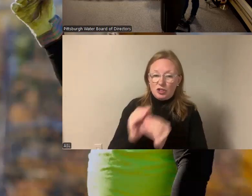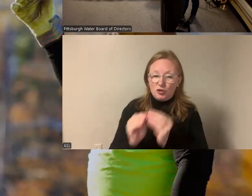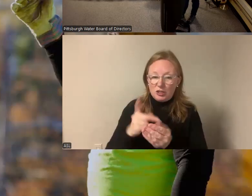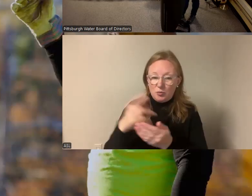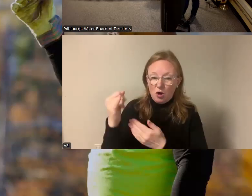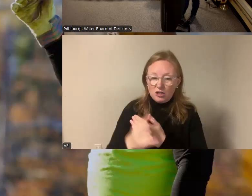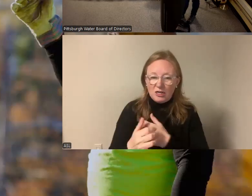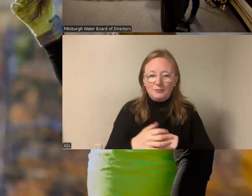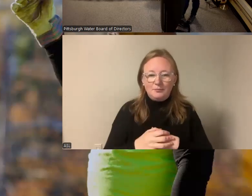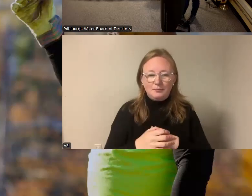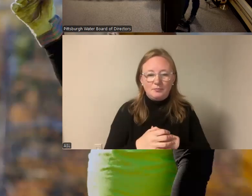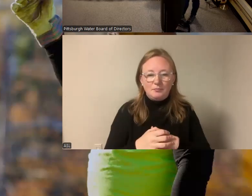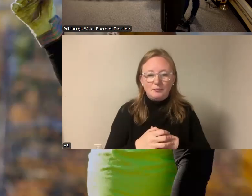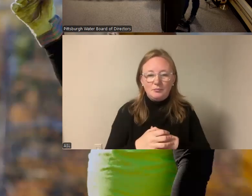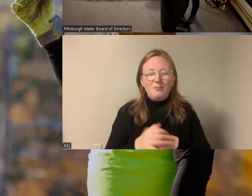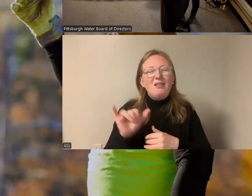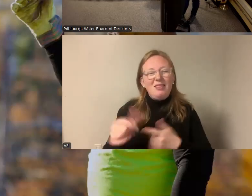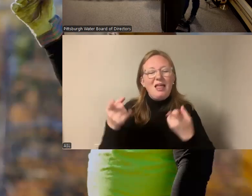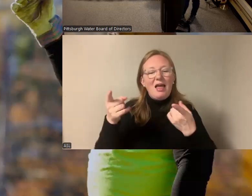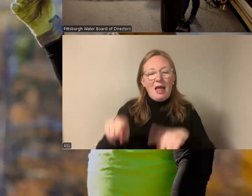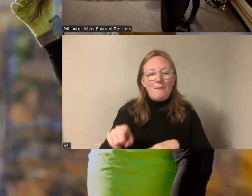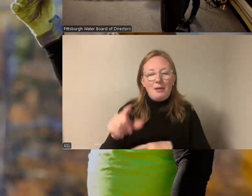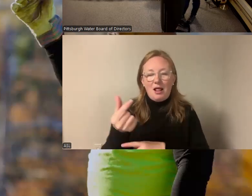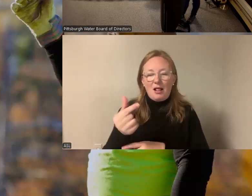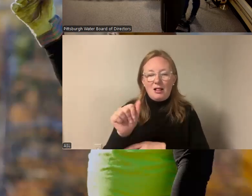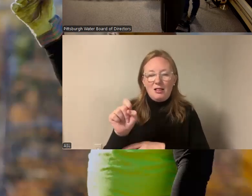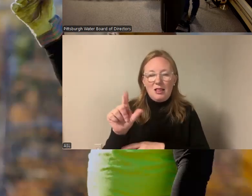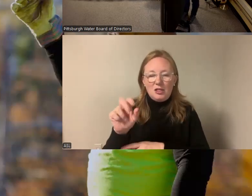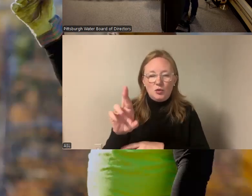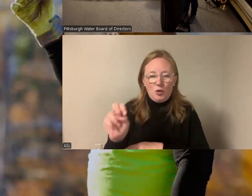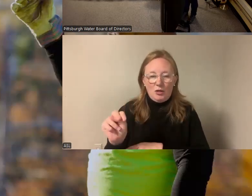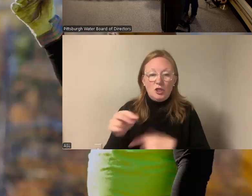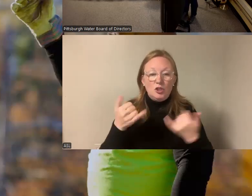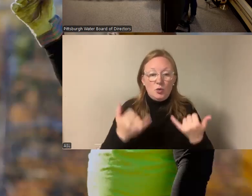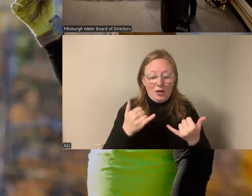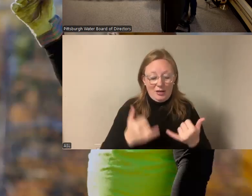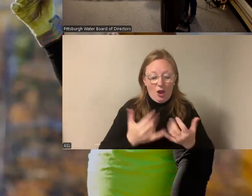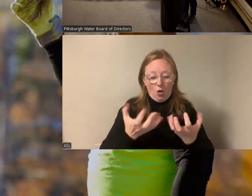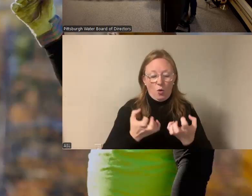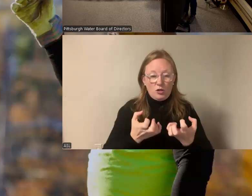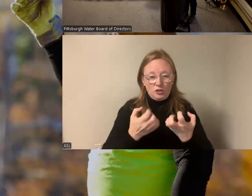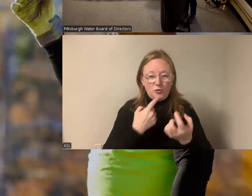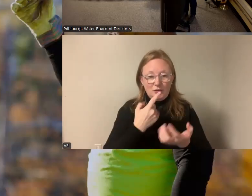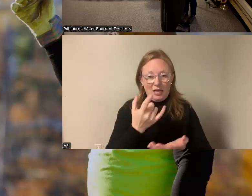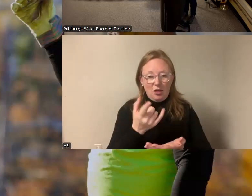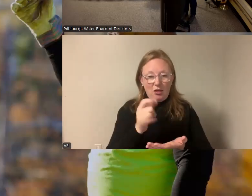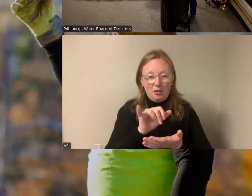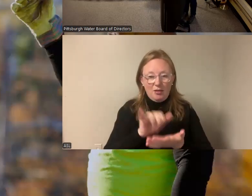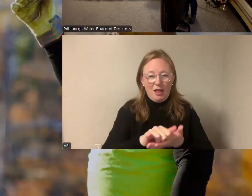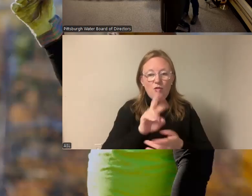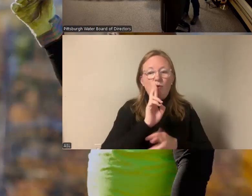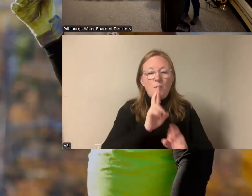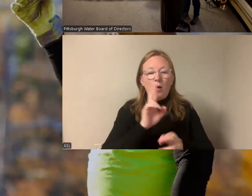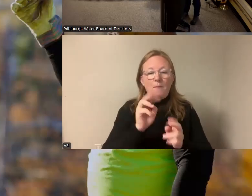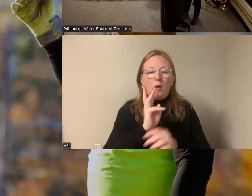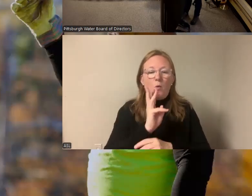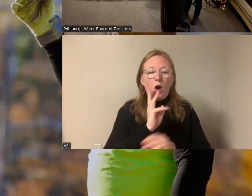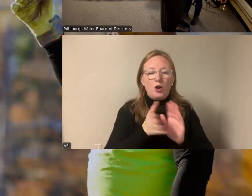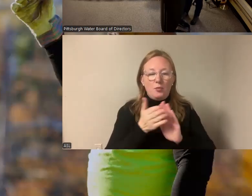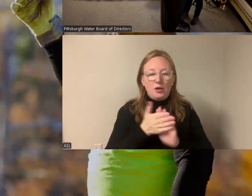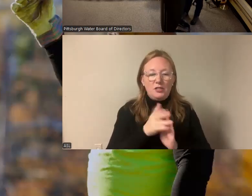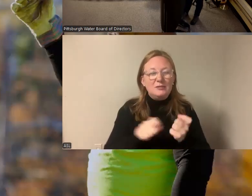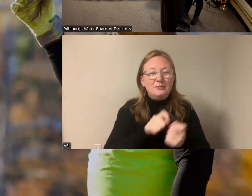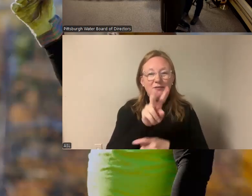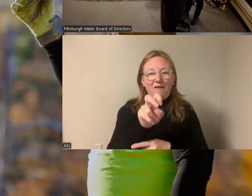Chartiers Creek. So this month, though, I did want to focus my report on water operations, and in particular our valves. The